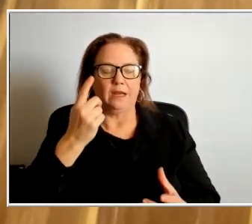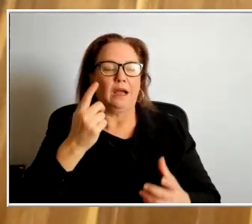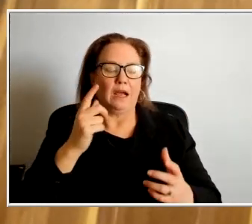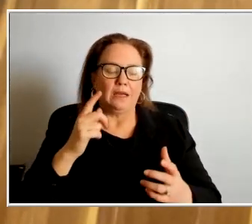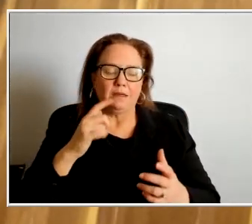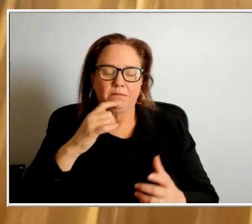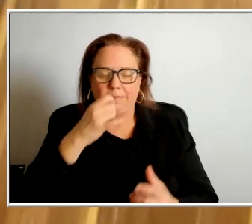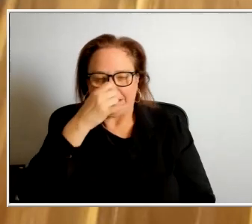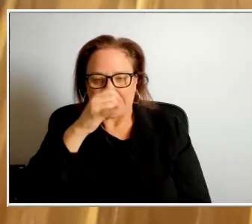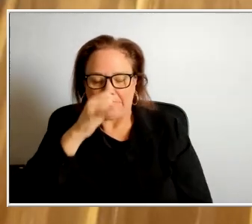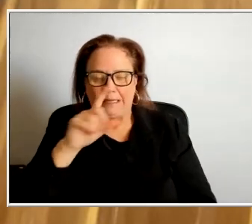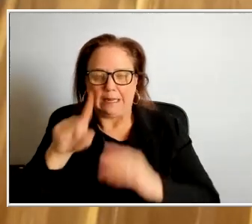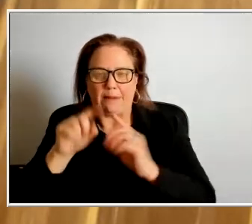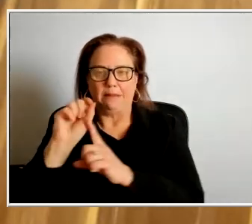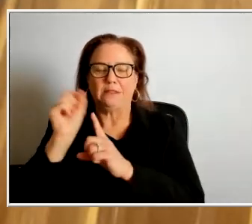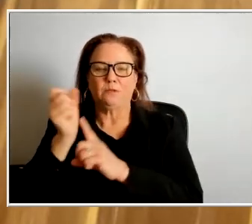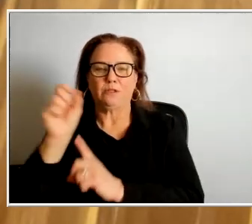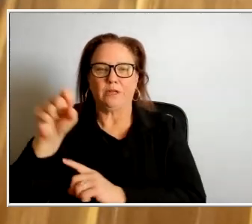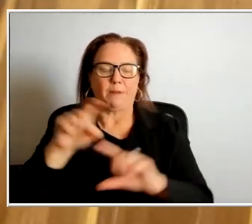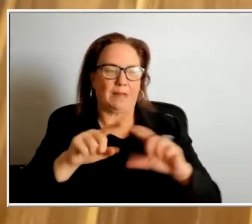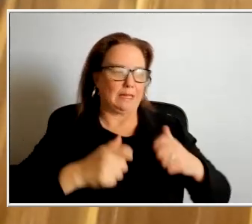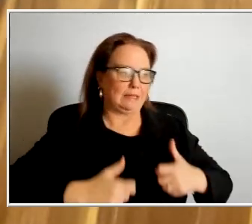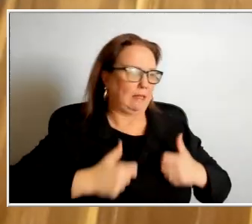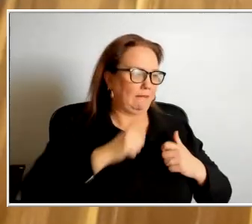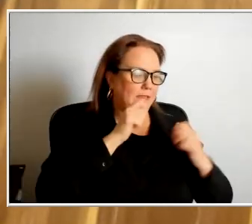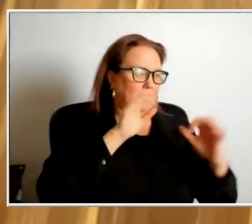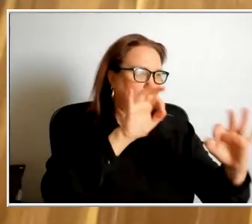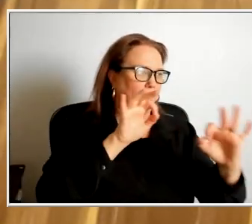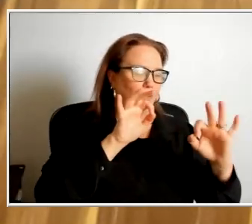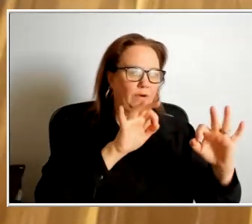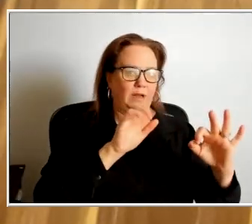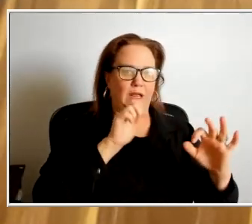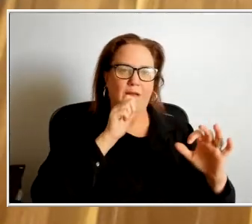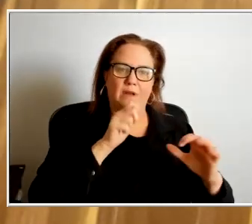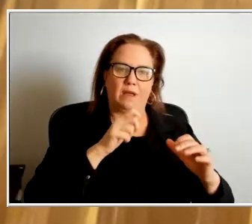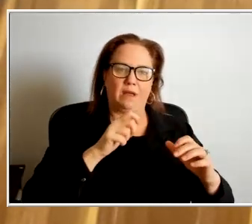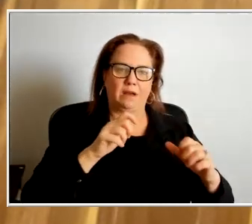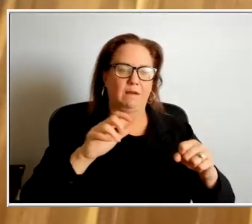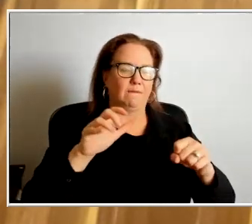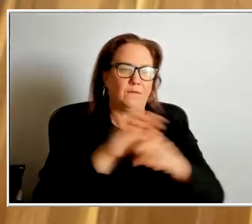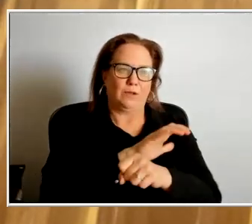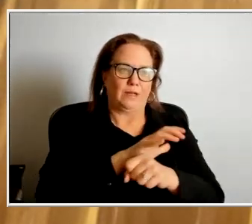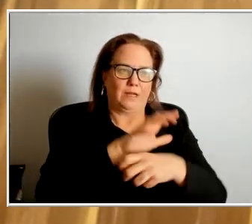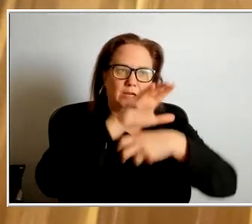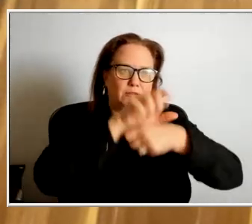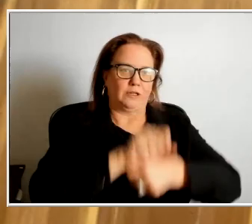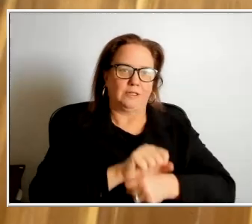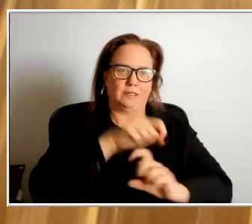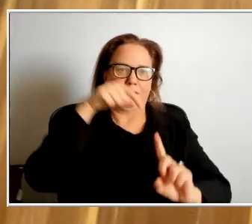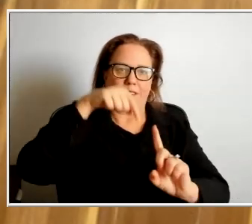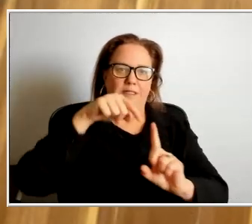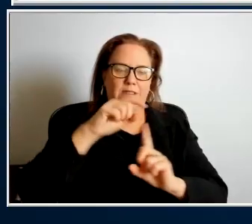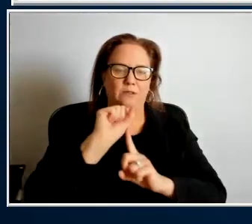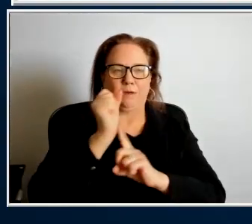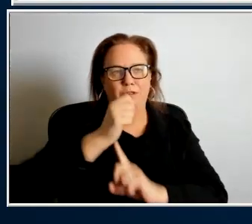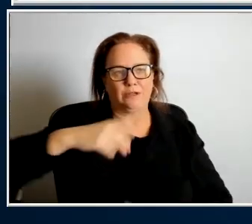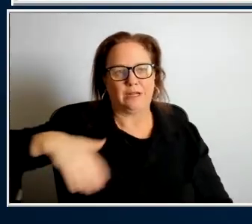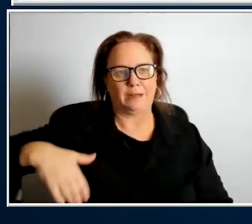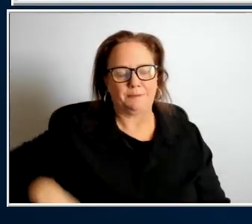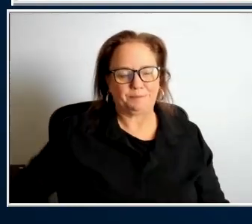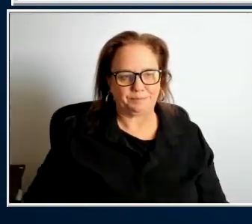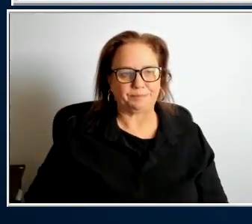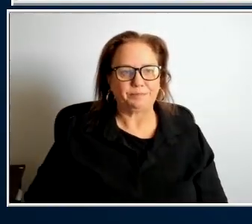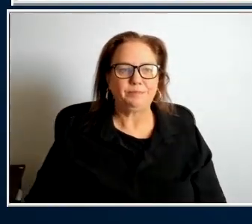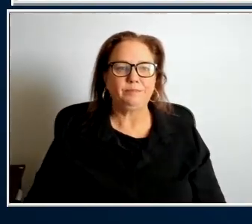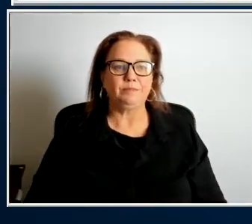this situation, but my life still isn't perfect. Like, I haven't fully adjusted to this yet. Well, and originally you said that